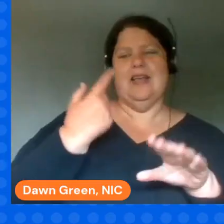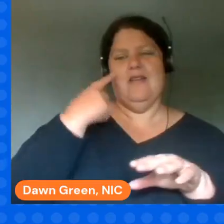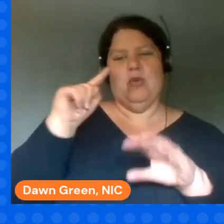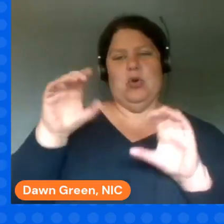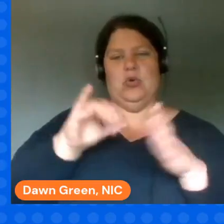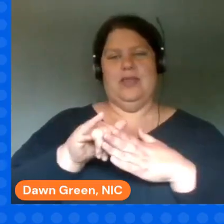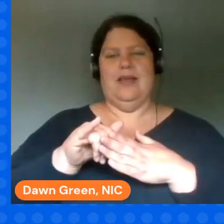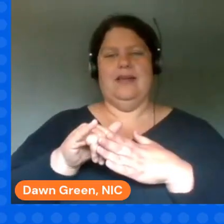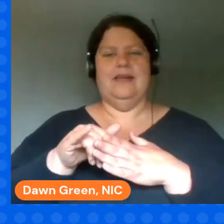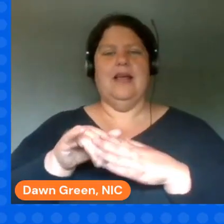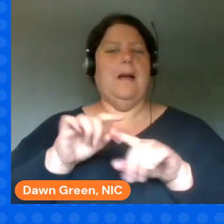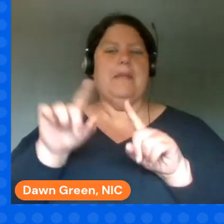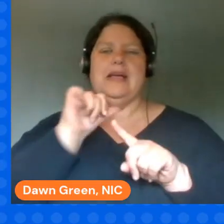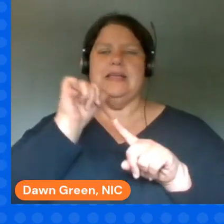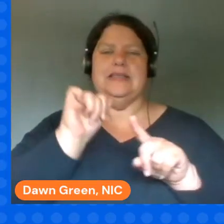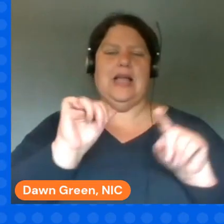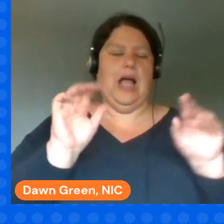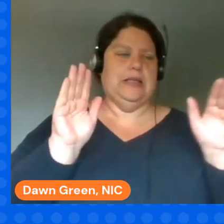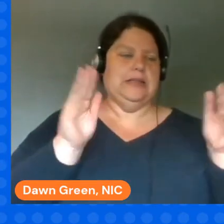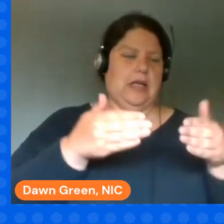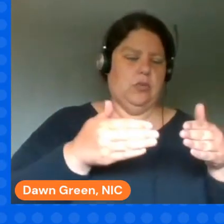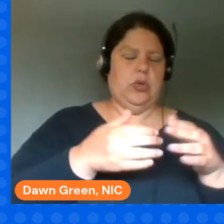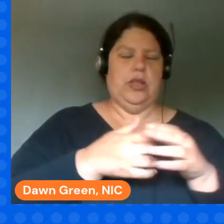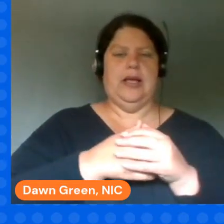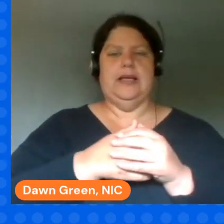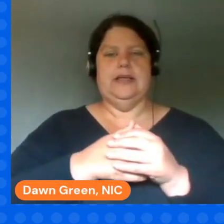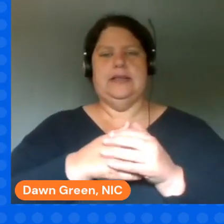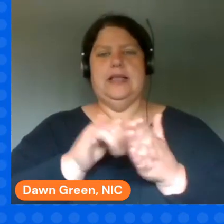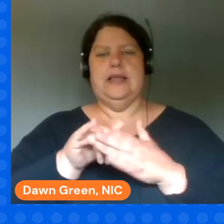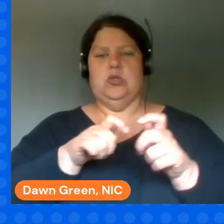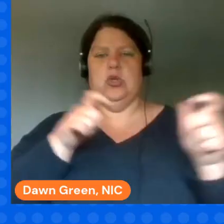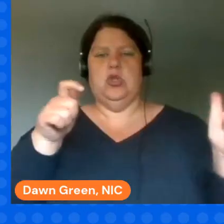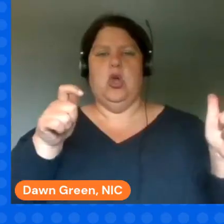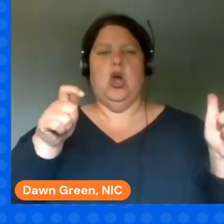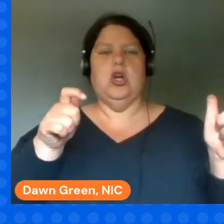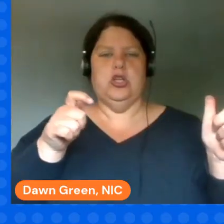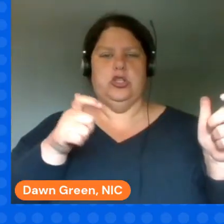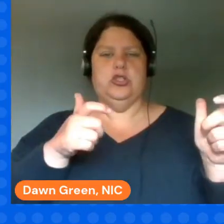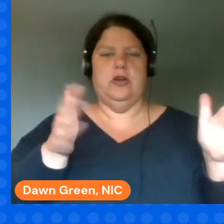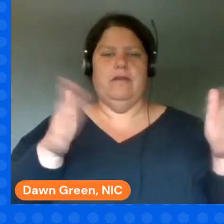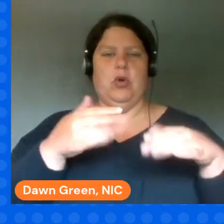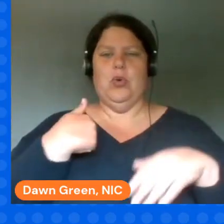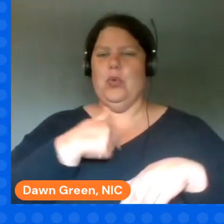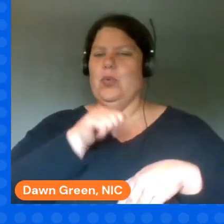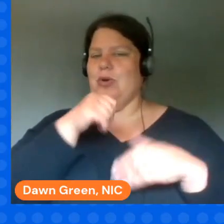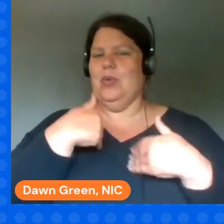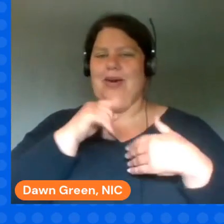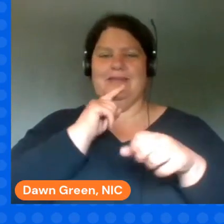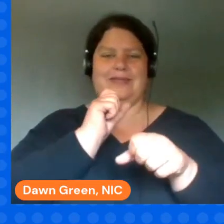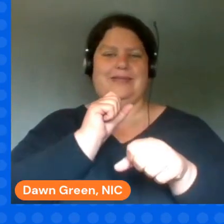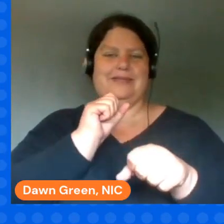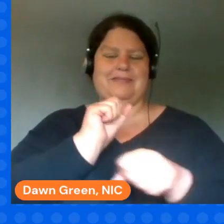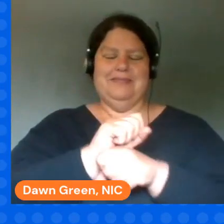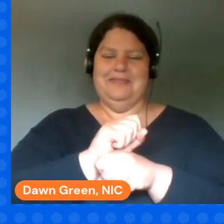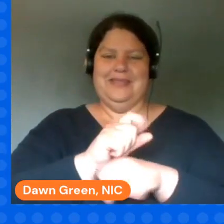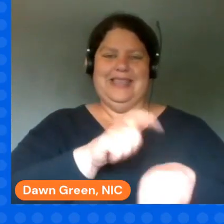since that's a large focus for OctoStudio. So we don't have a definite timeline for this, but I will say that we are committed to now thinking about how